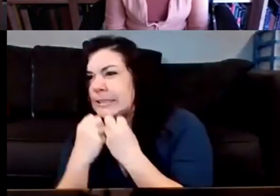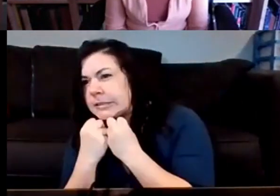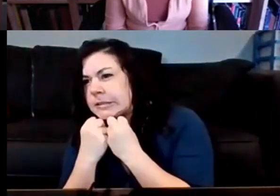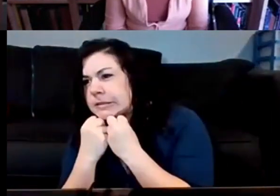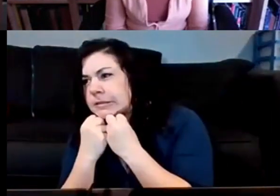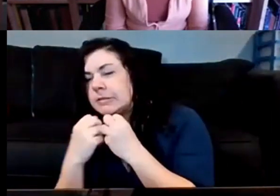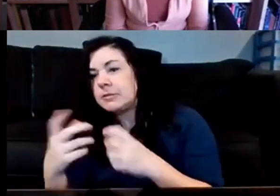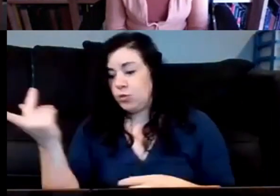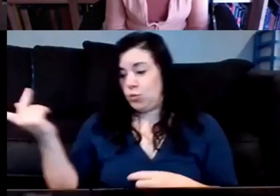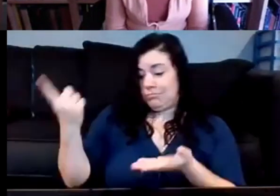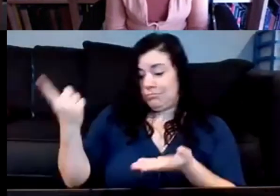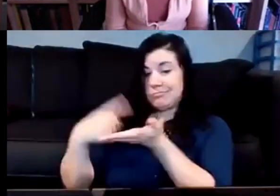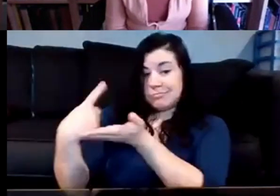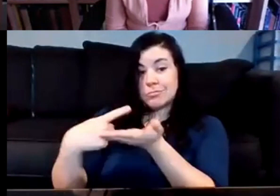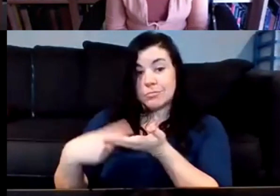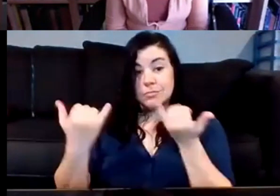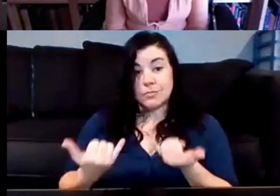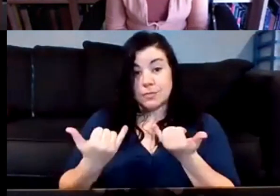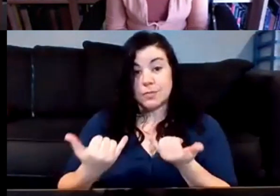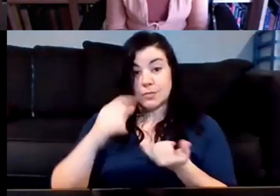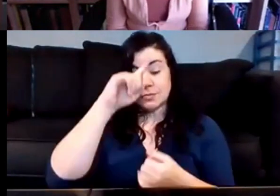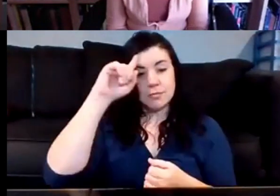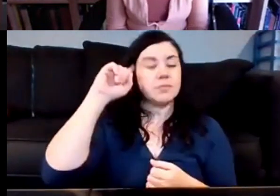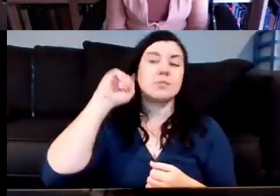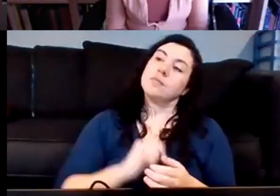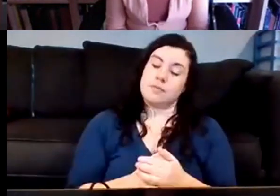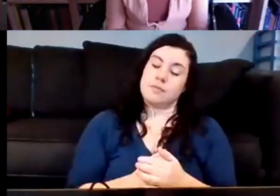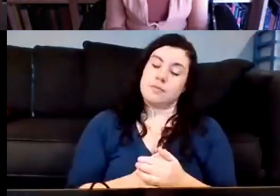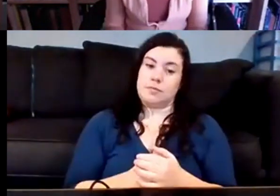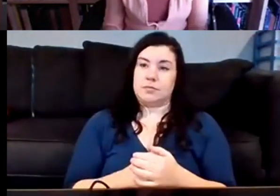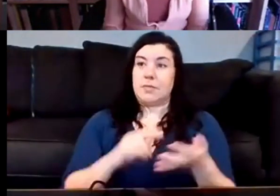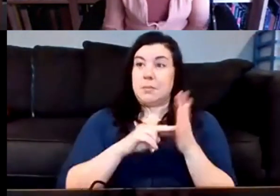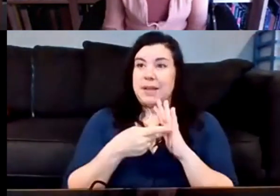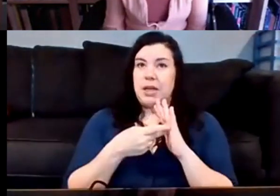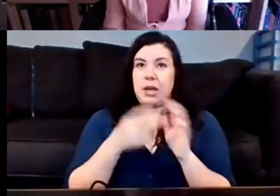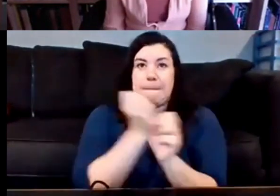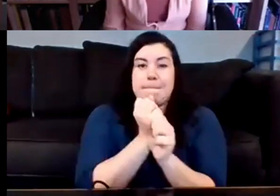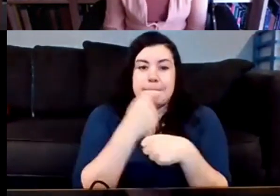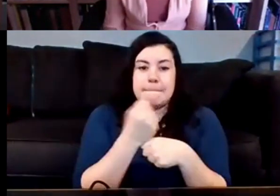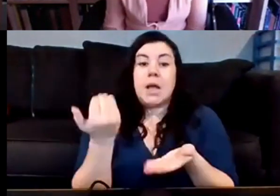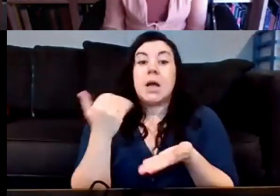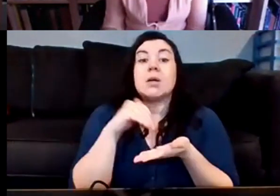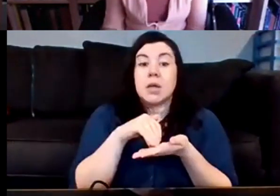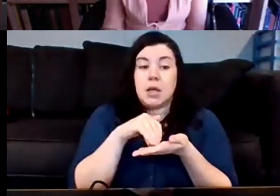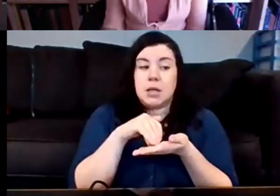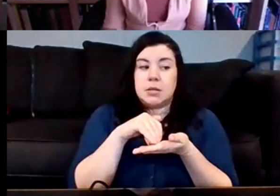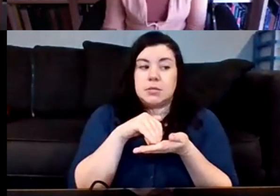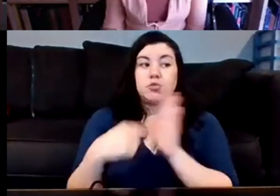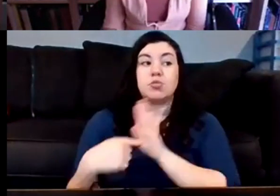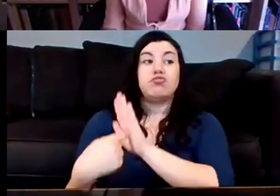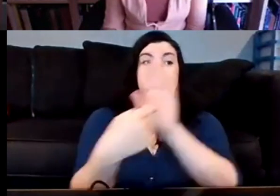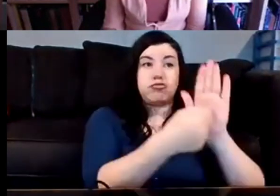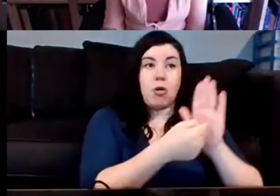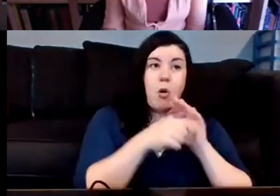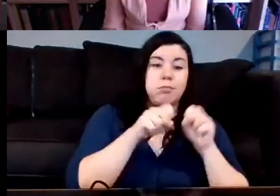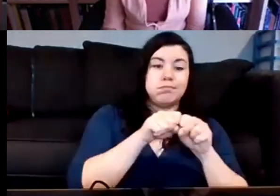about here, what we do is we're just reproducing it. And so many of us, and I would say, you know, who work in,